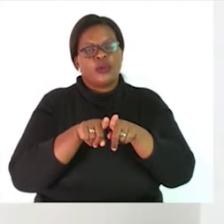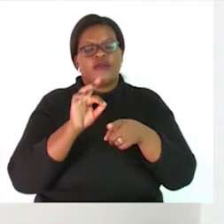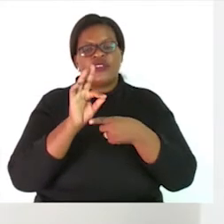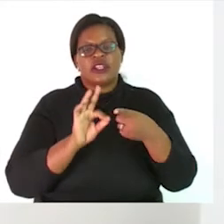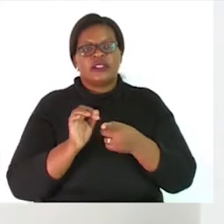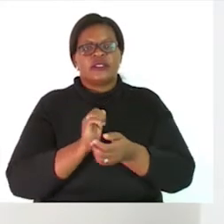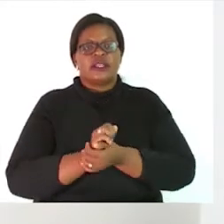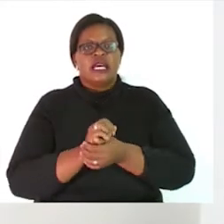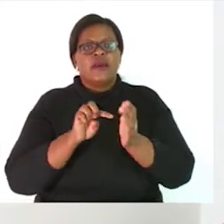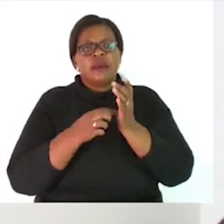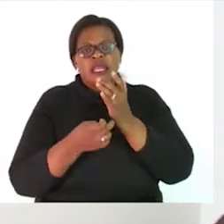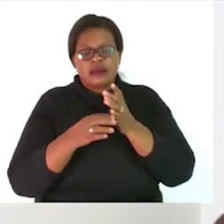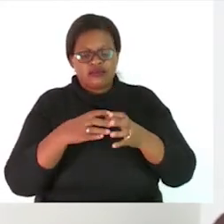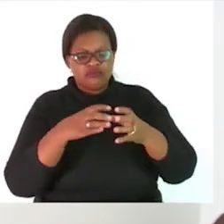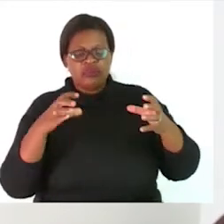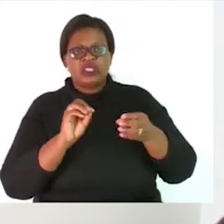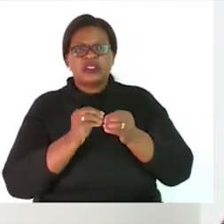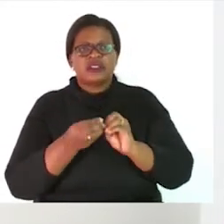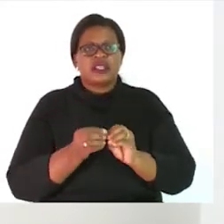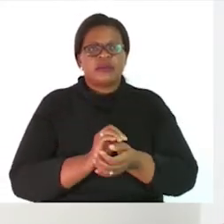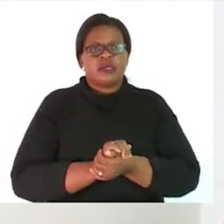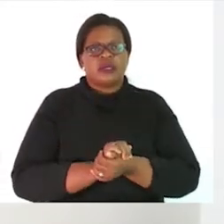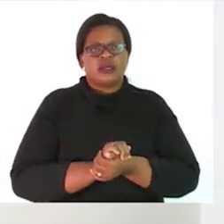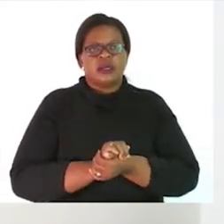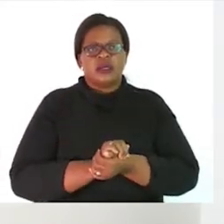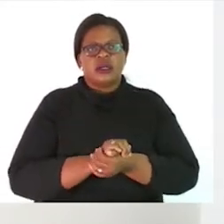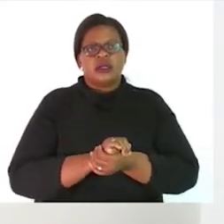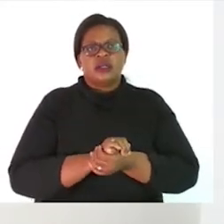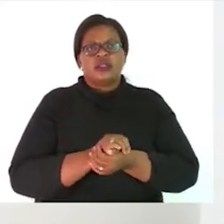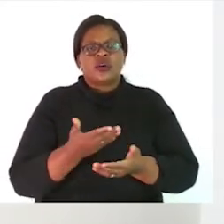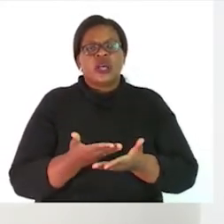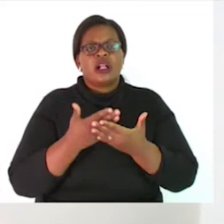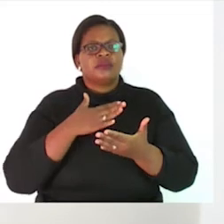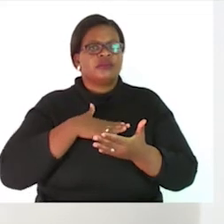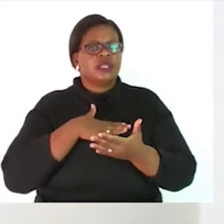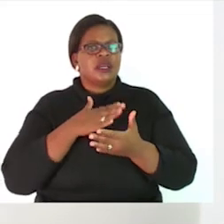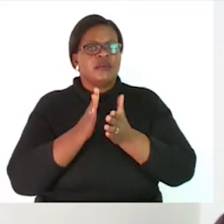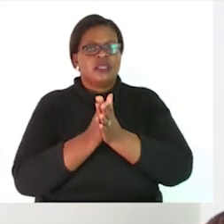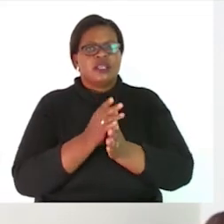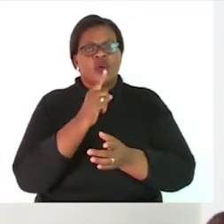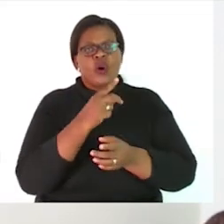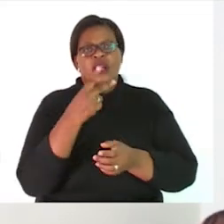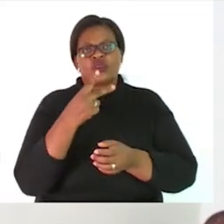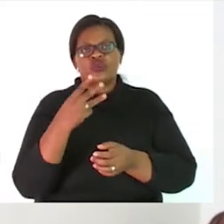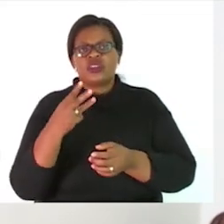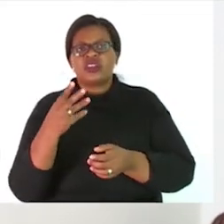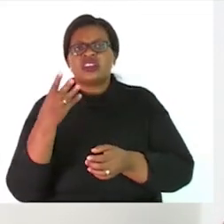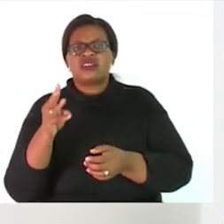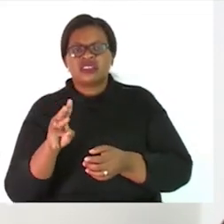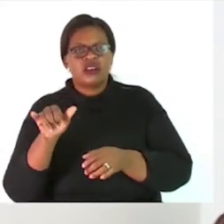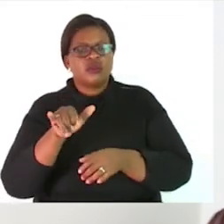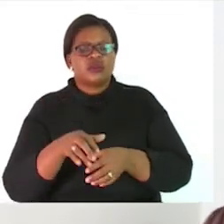meaning the biggest number. Pomwene, assist me here. 1, 2, 3, and 6. Which one will be